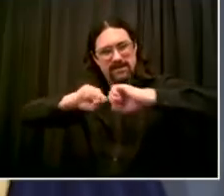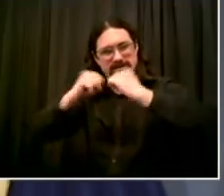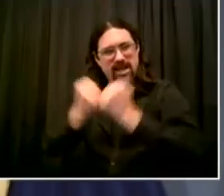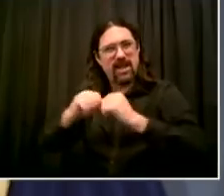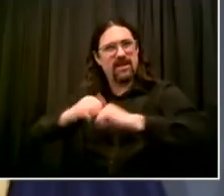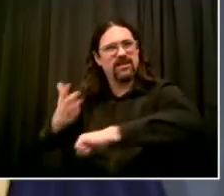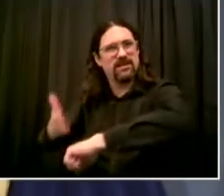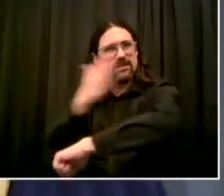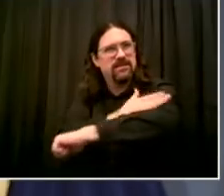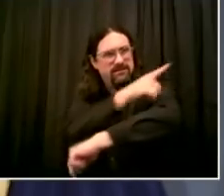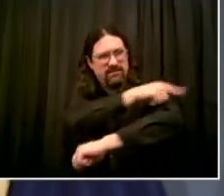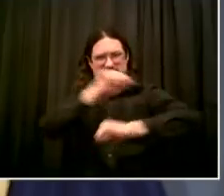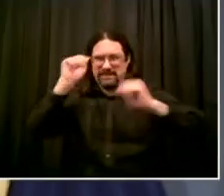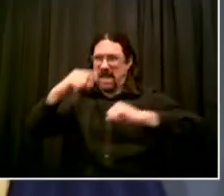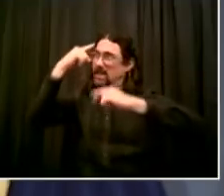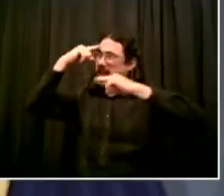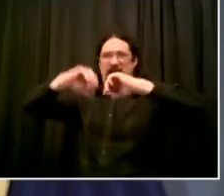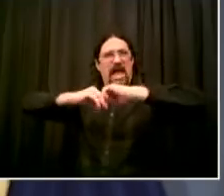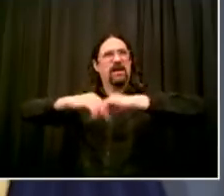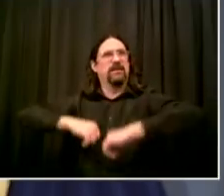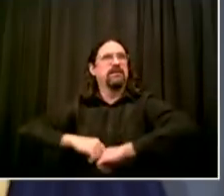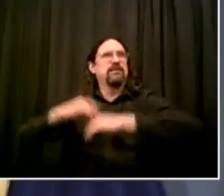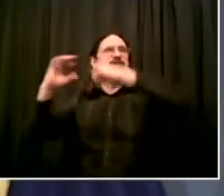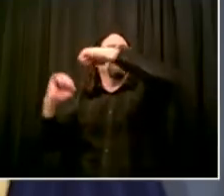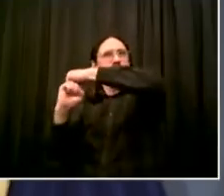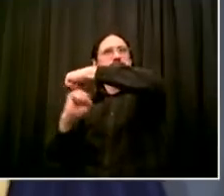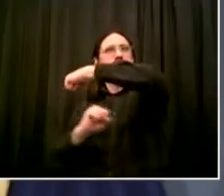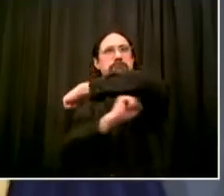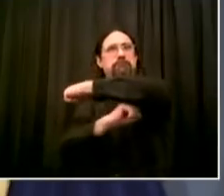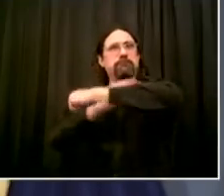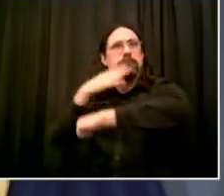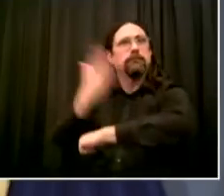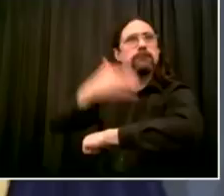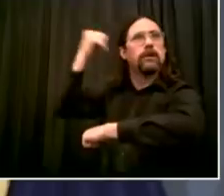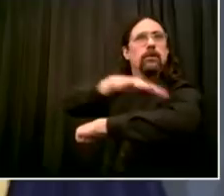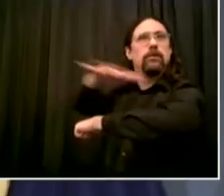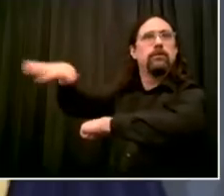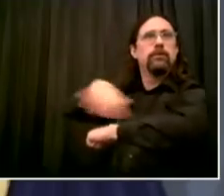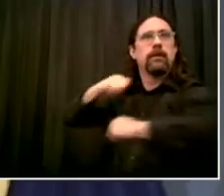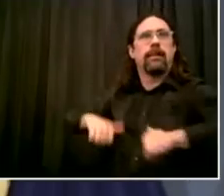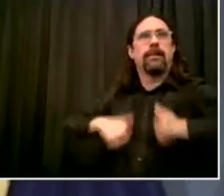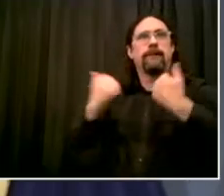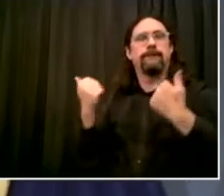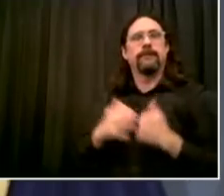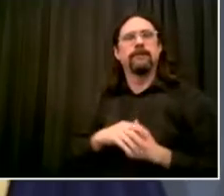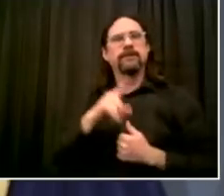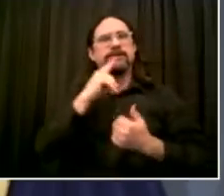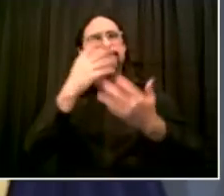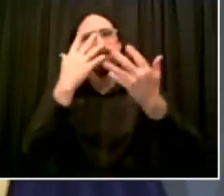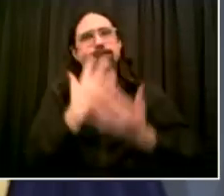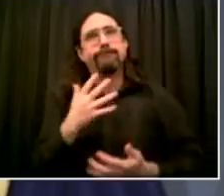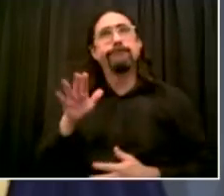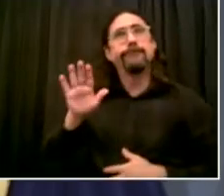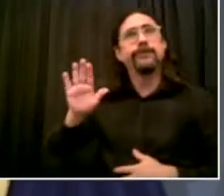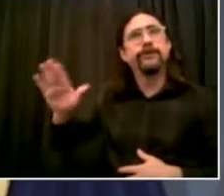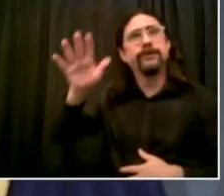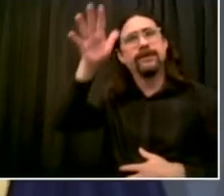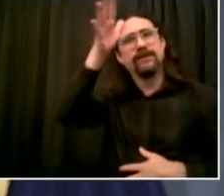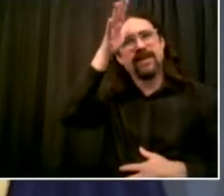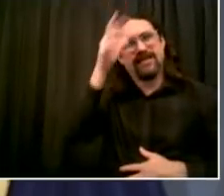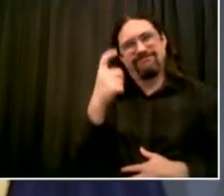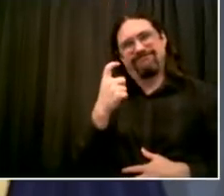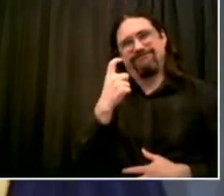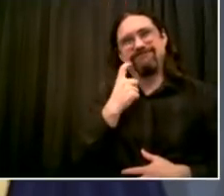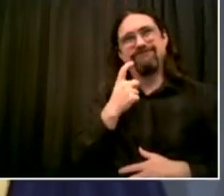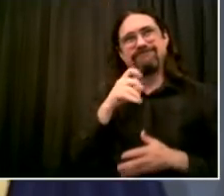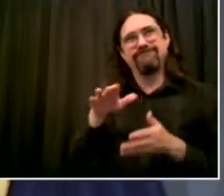crisis. And, you know, was there for her family, but still there for the people she served, kept persevering as